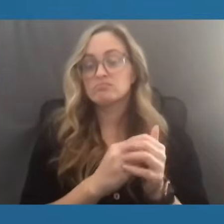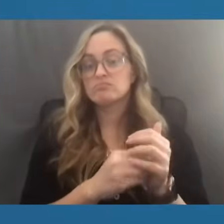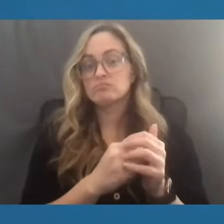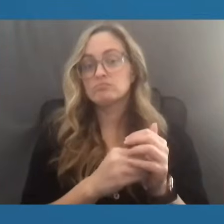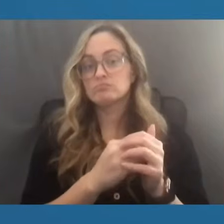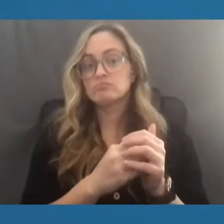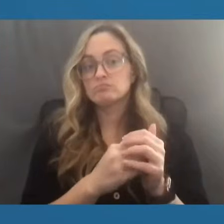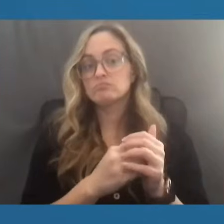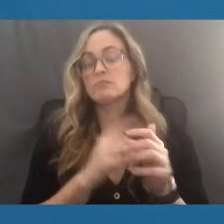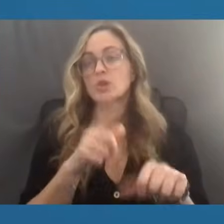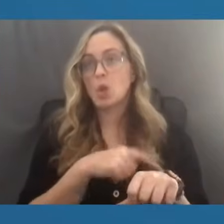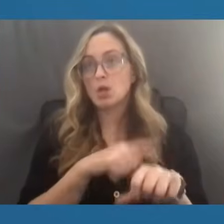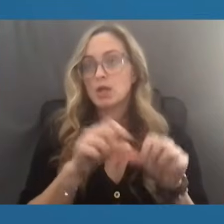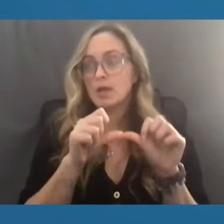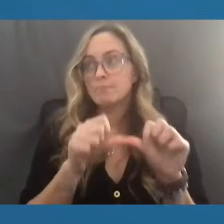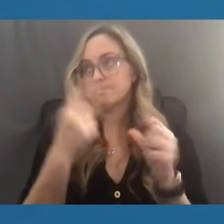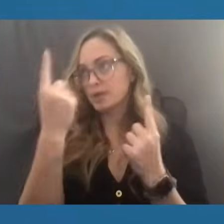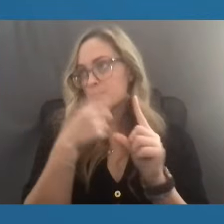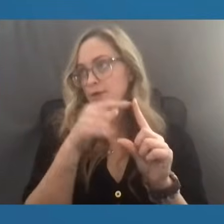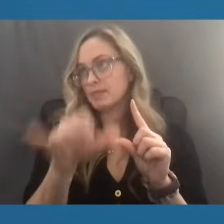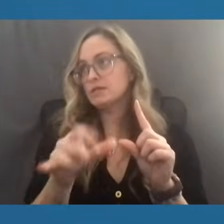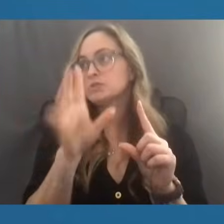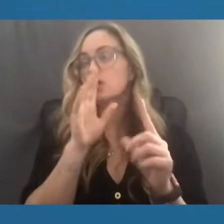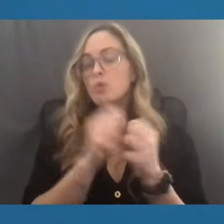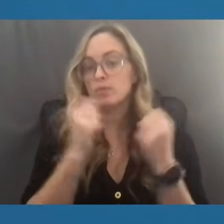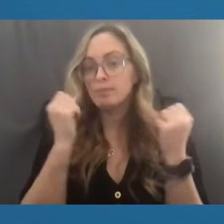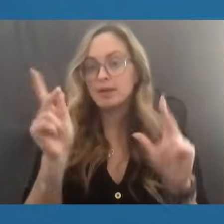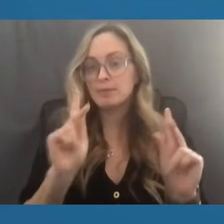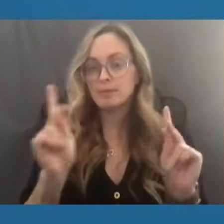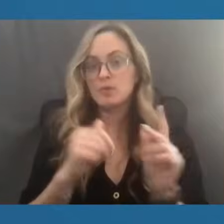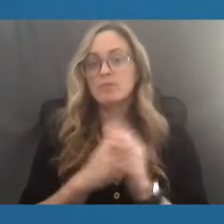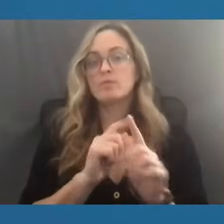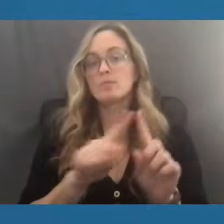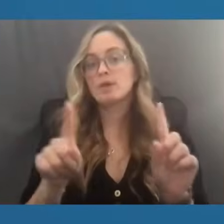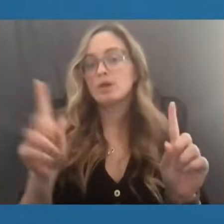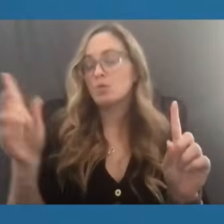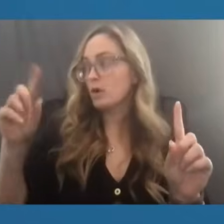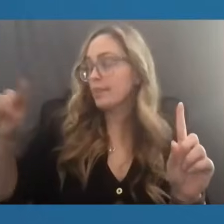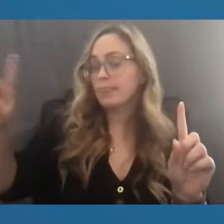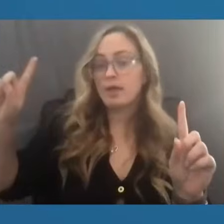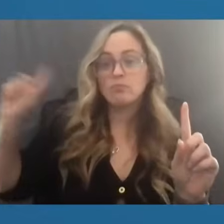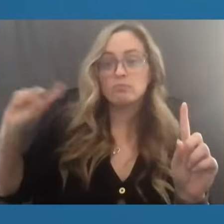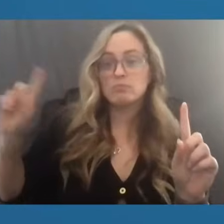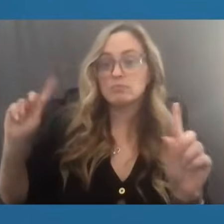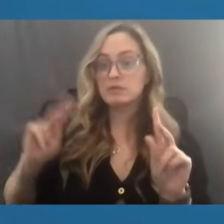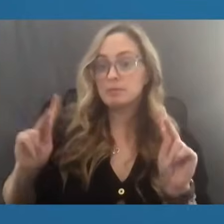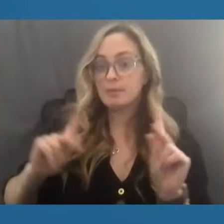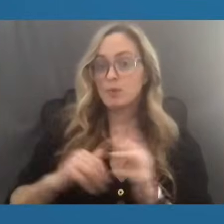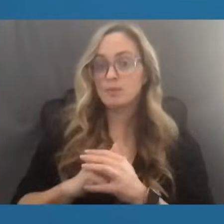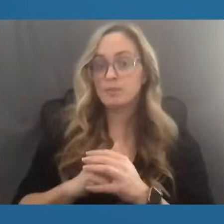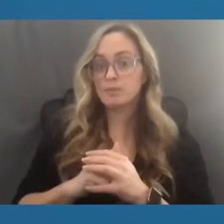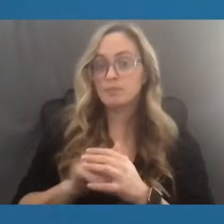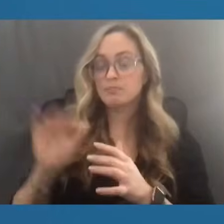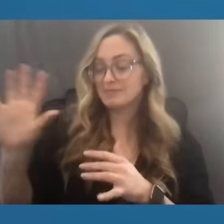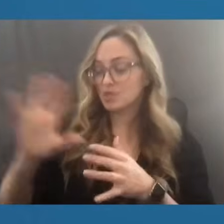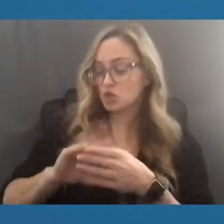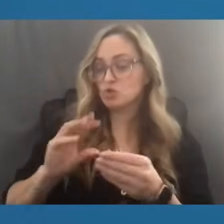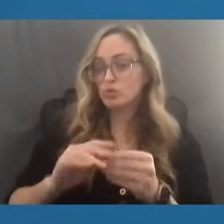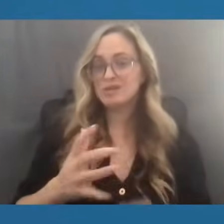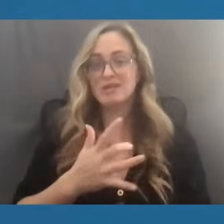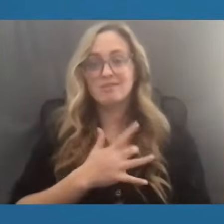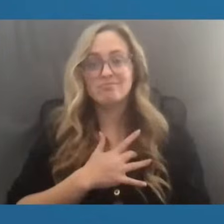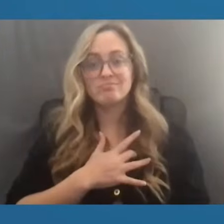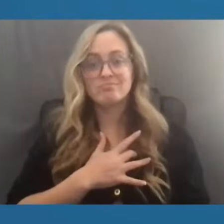So I spent a lot of time on this, talked to a lot of people, but I want these people behind me to know it was their stories that touched my heart the